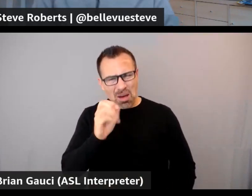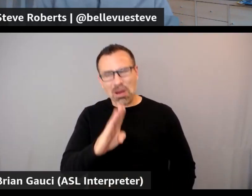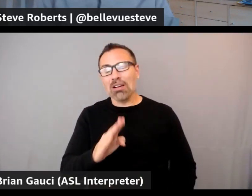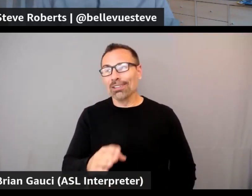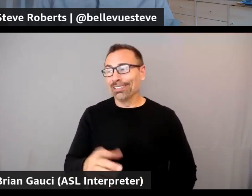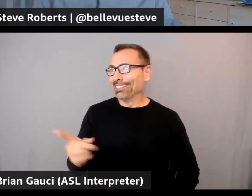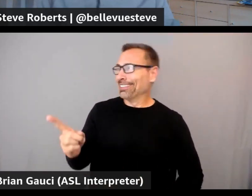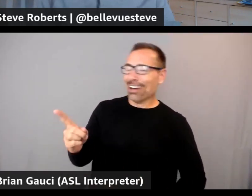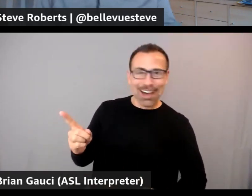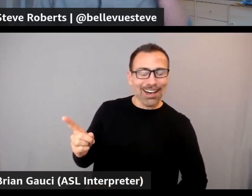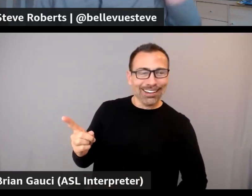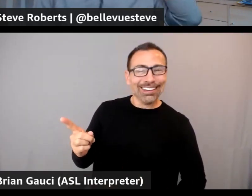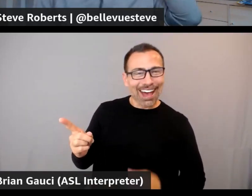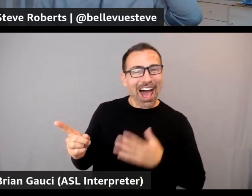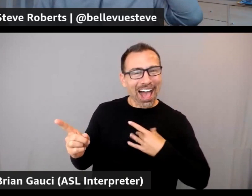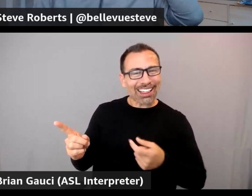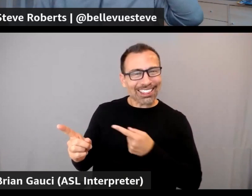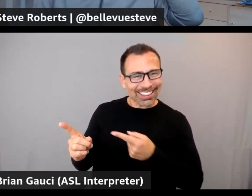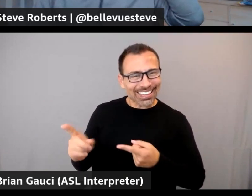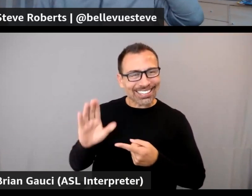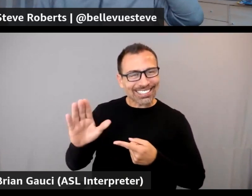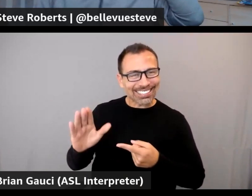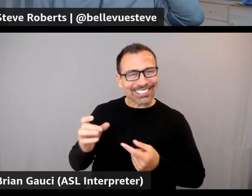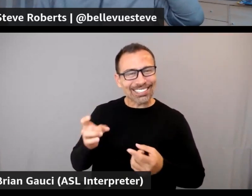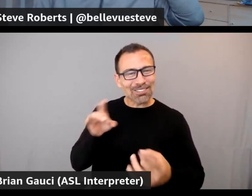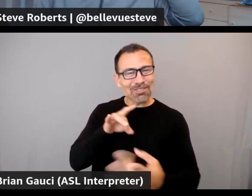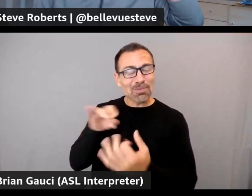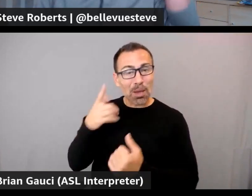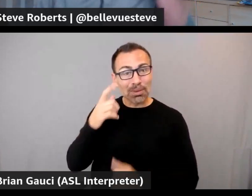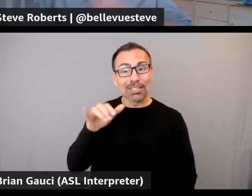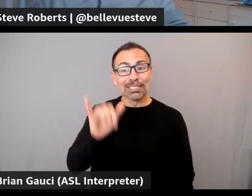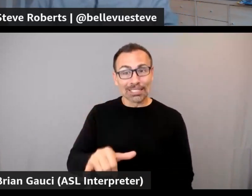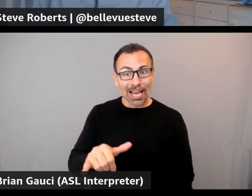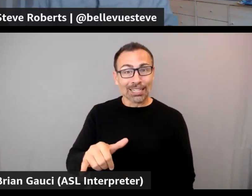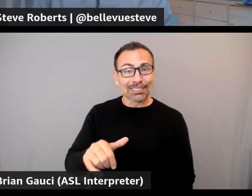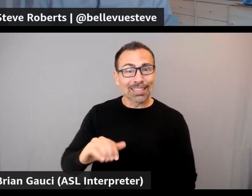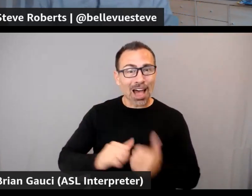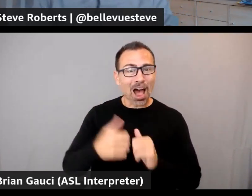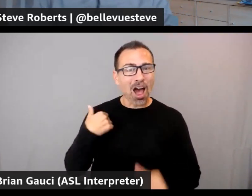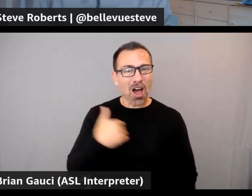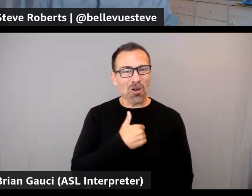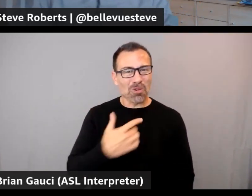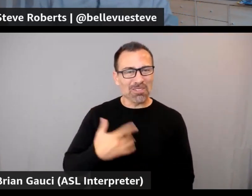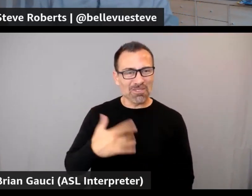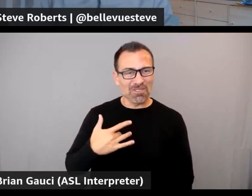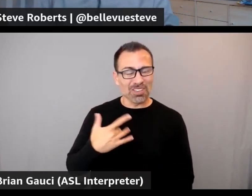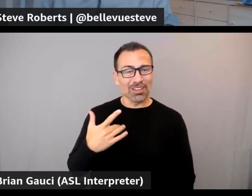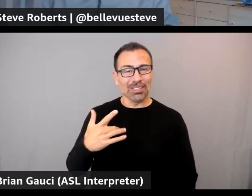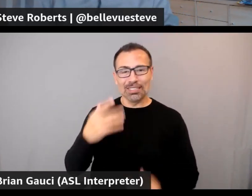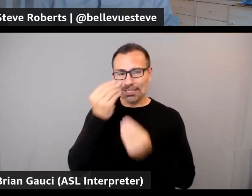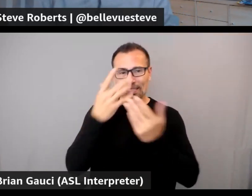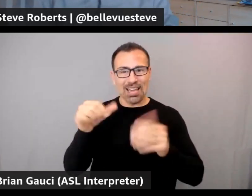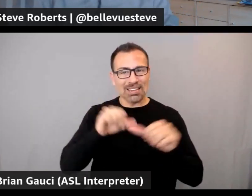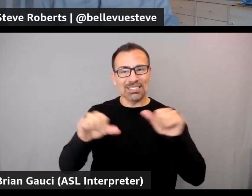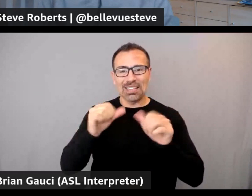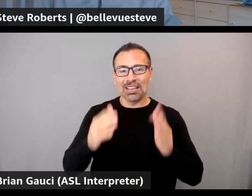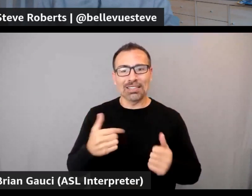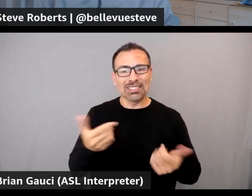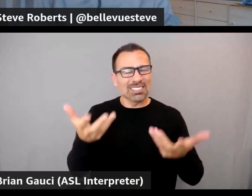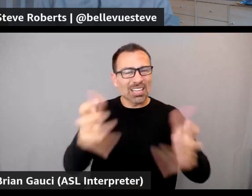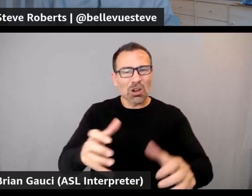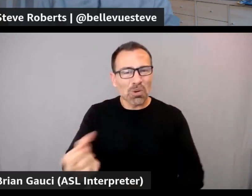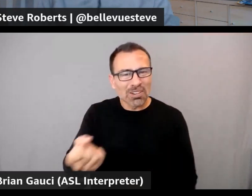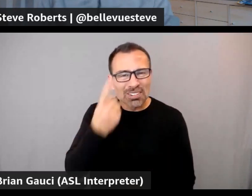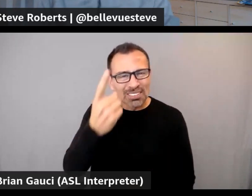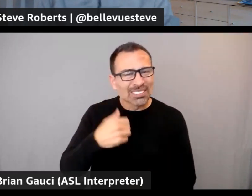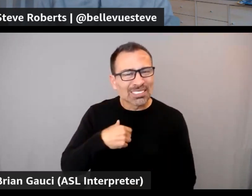why I like that feedback so much is because that's exactly the sentiment from data scientists. They don't want to understand the complexity of the hardware, and the hardware